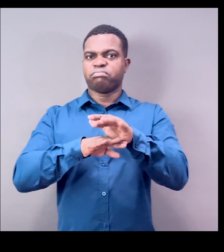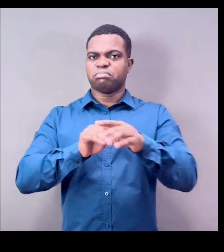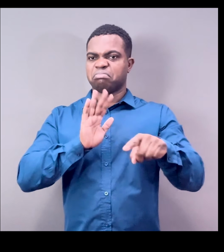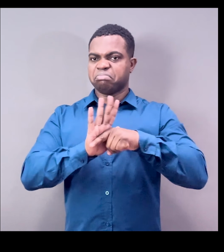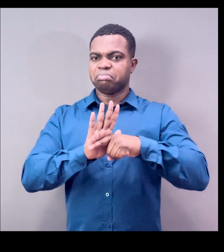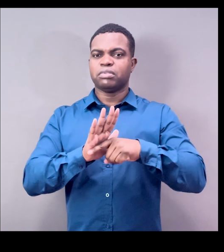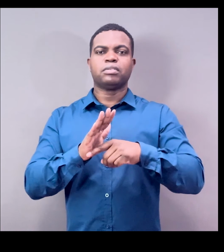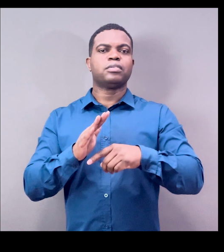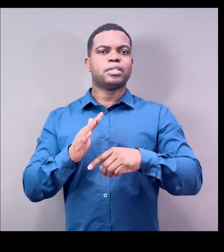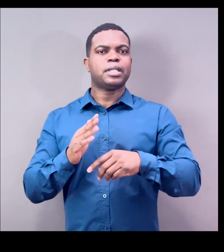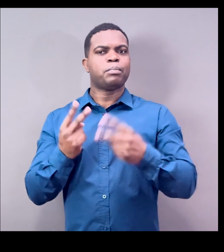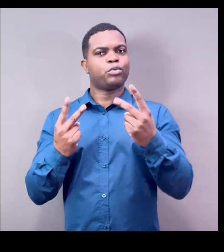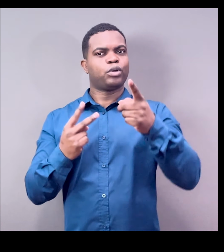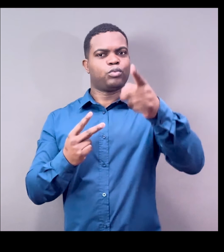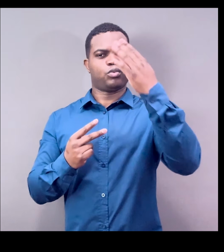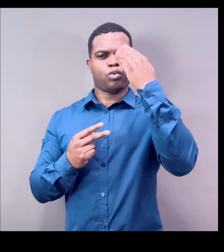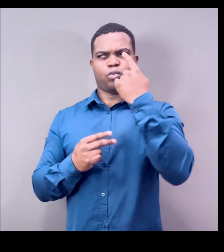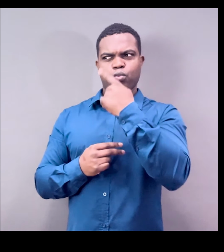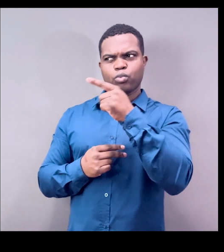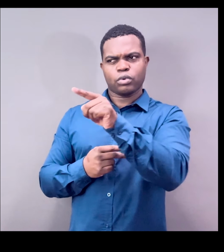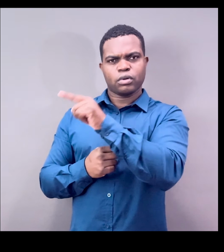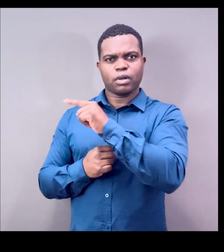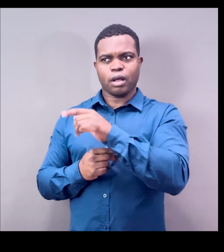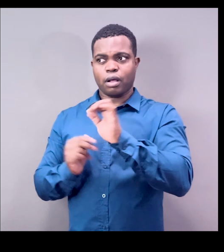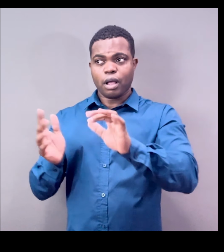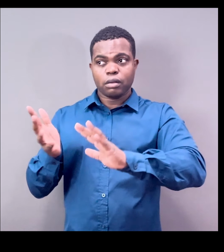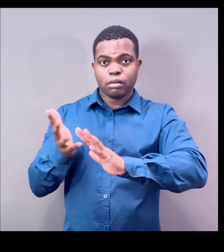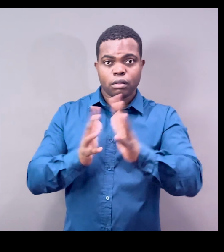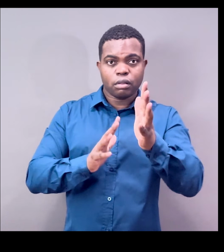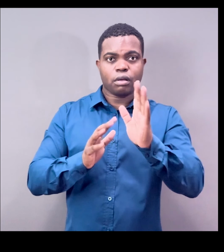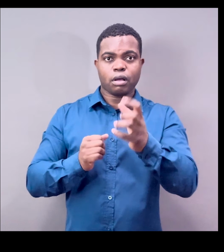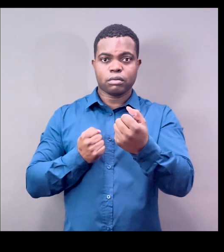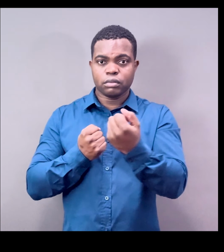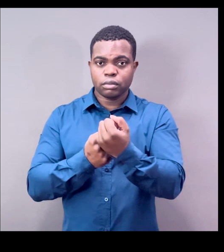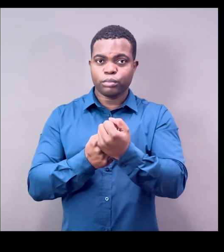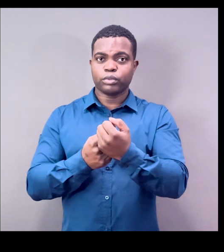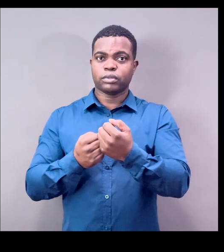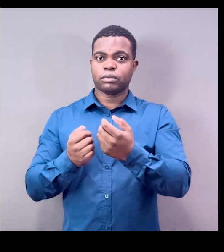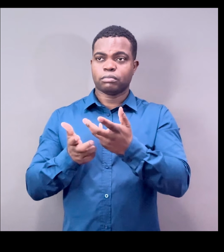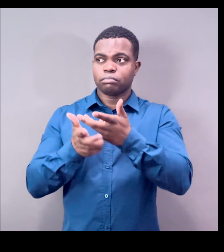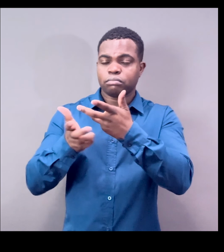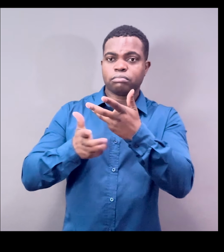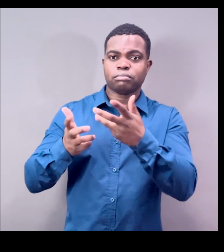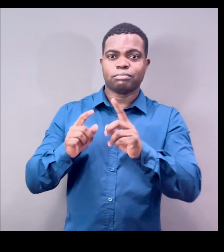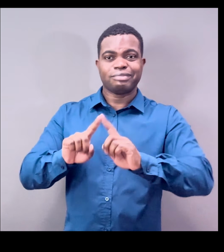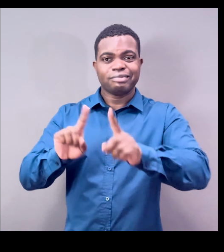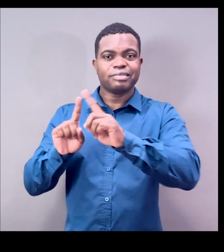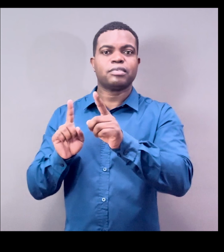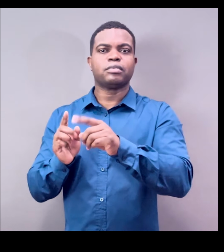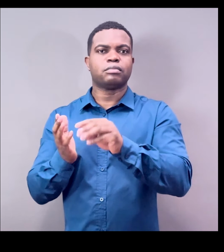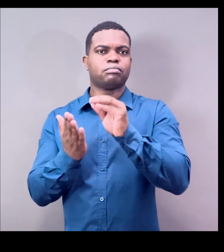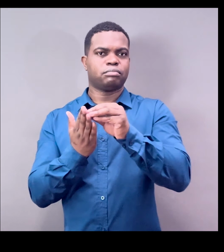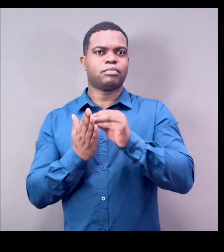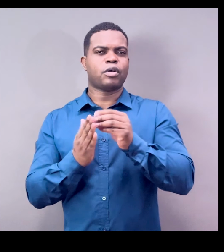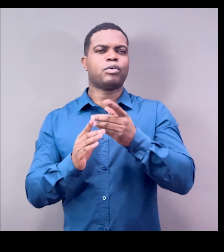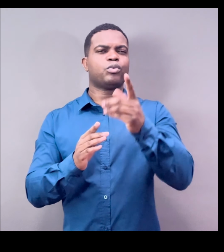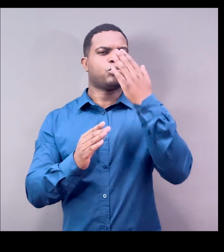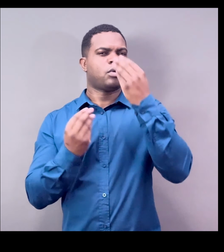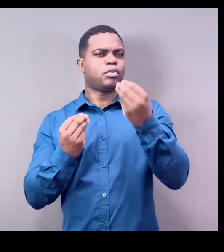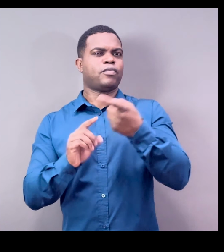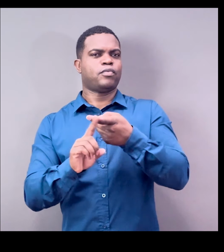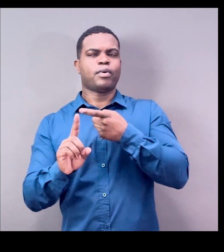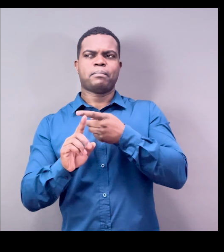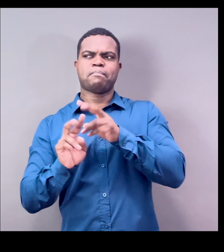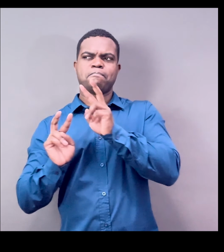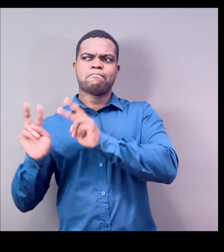effort, and how you should work with stakeholders with different levels of interest and influence. Remember